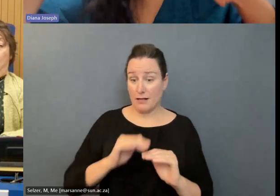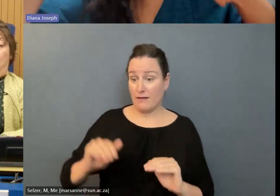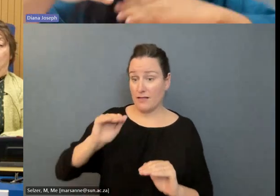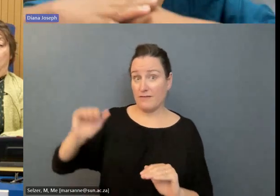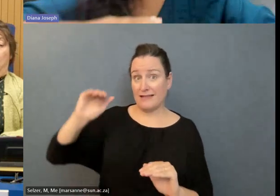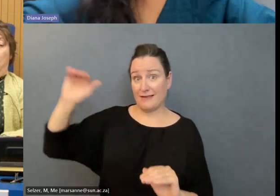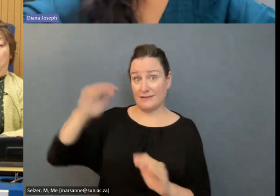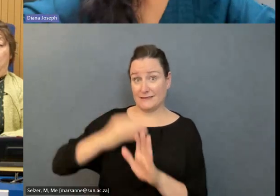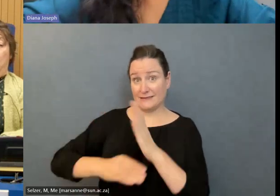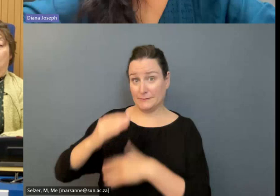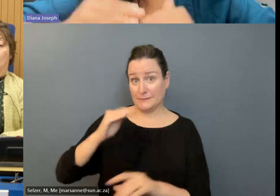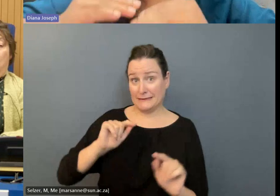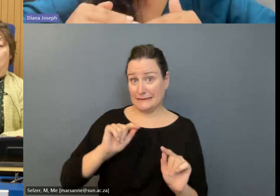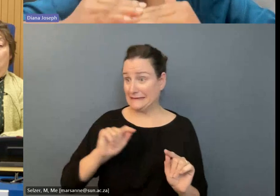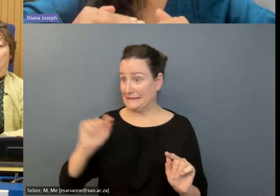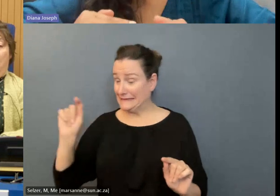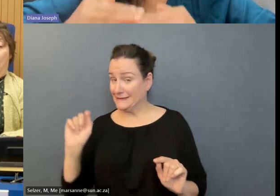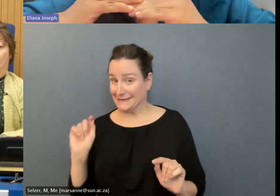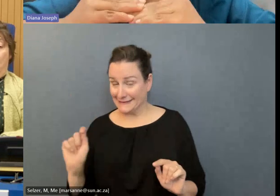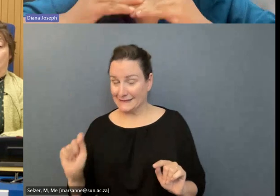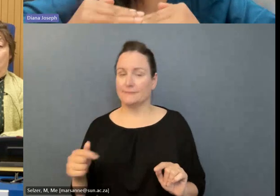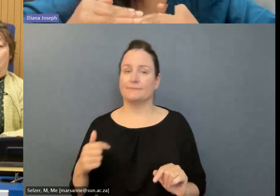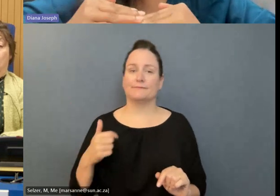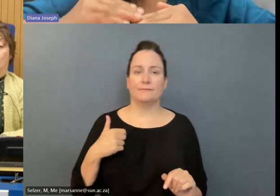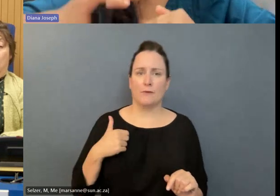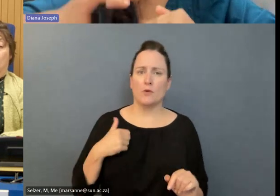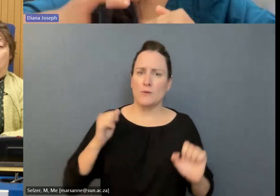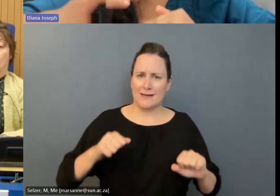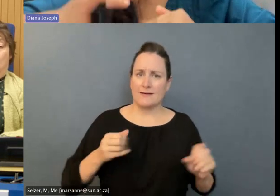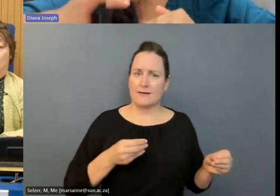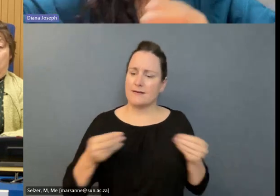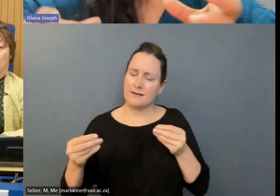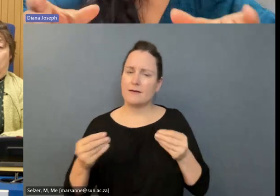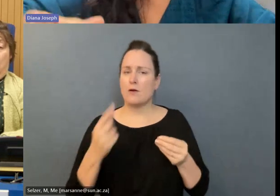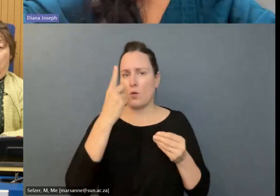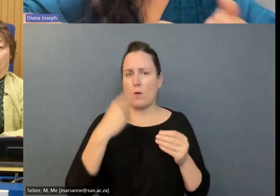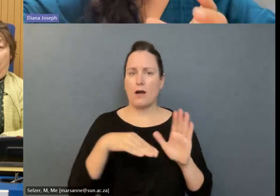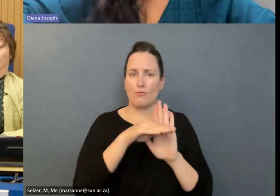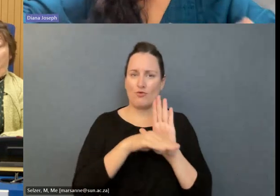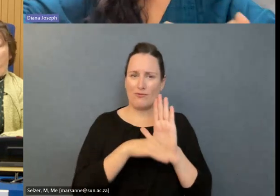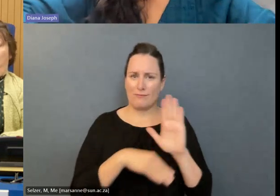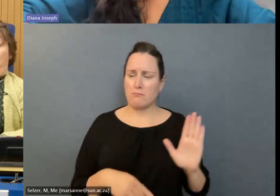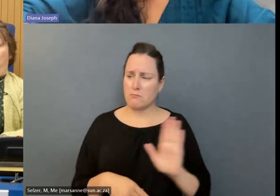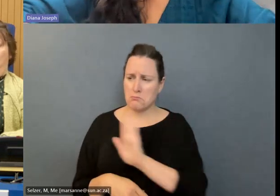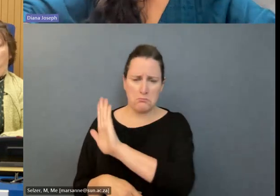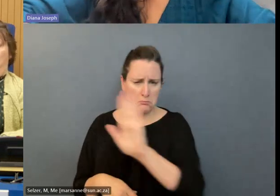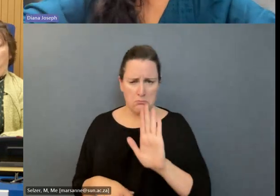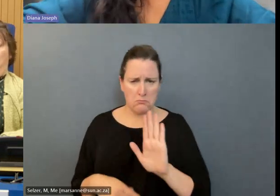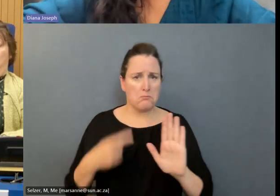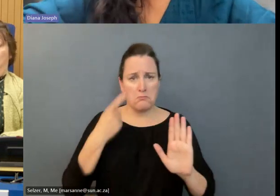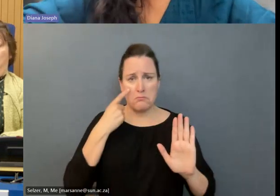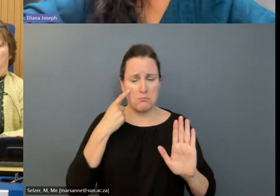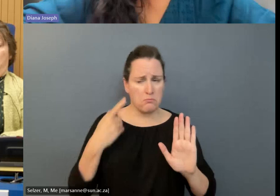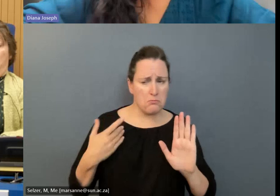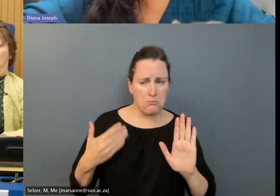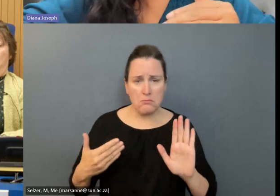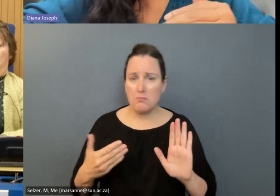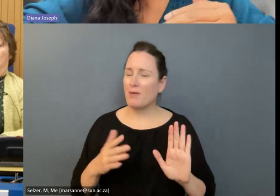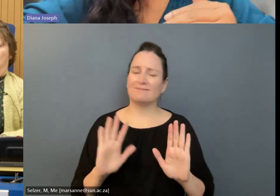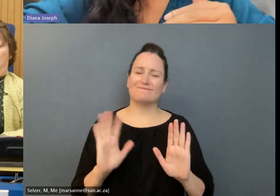kind of work on baseline stuff and see how they progress, while the severe and profound really need IEP plans